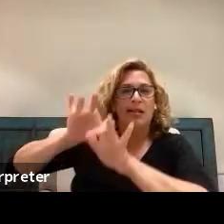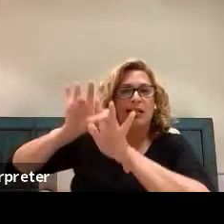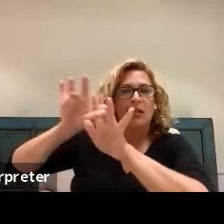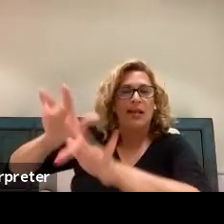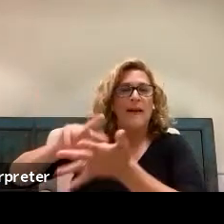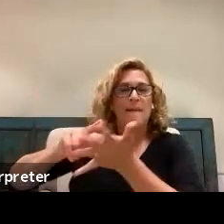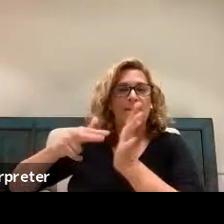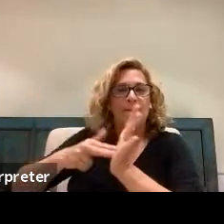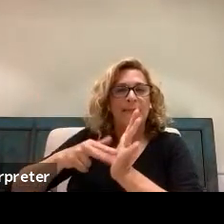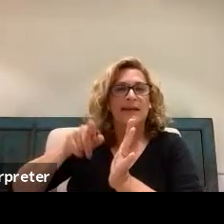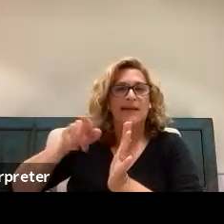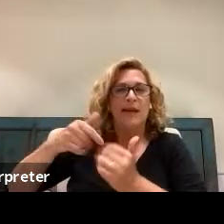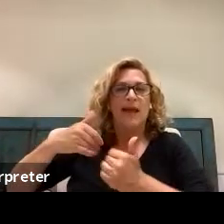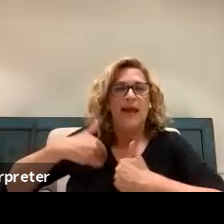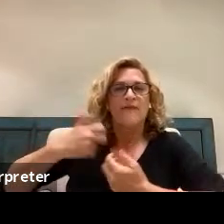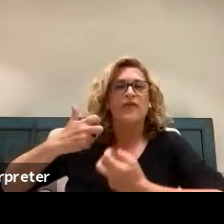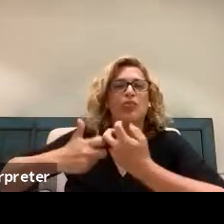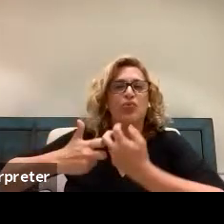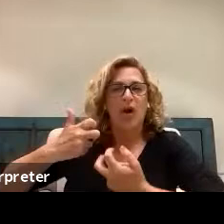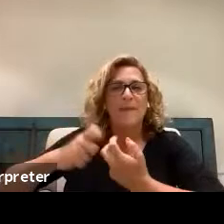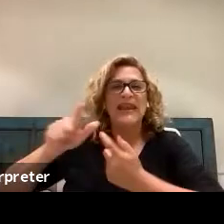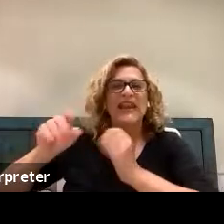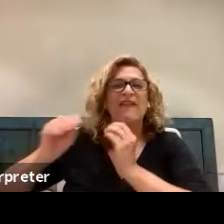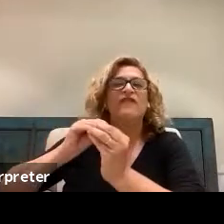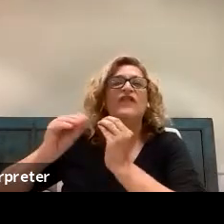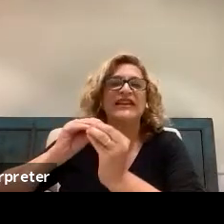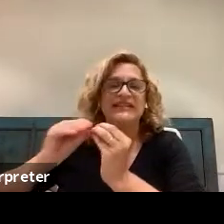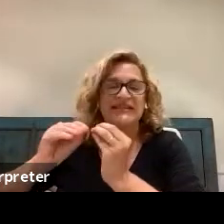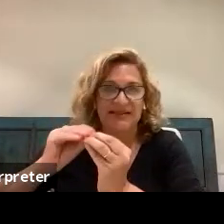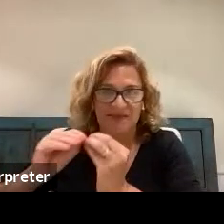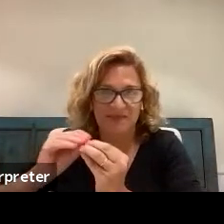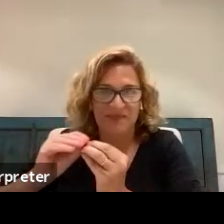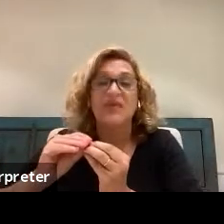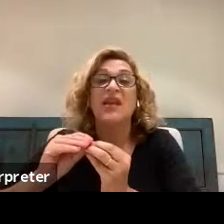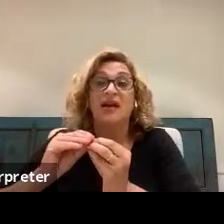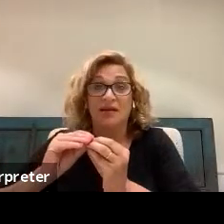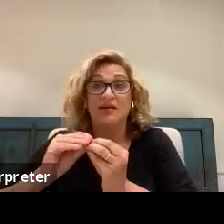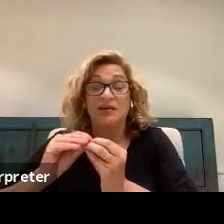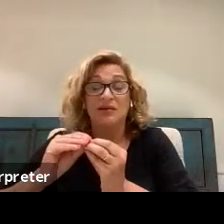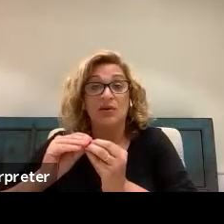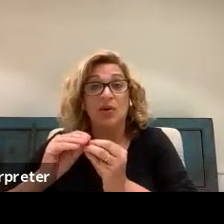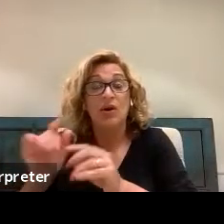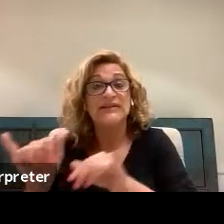right? A problem that needs to be fixed, similar to sometimes other marginalized